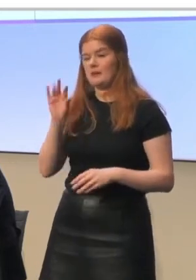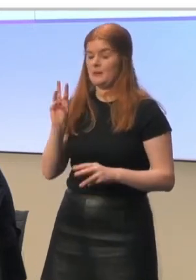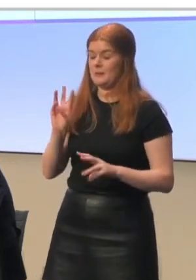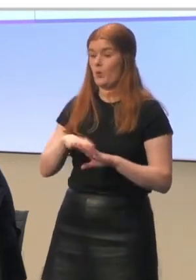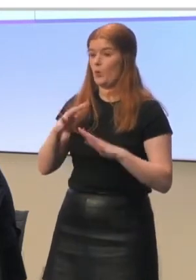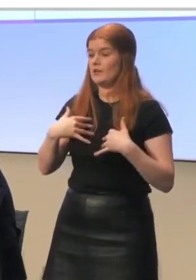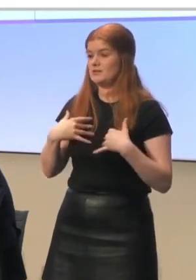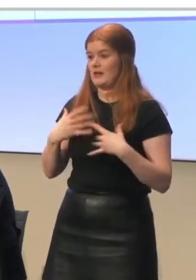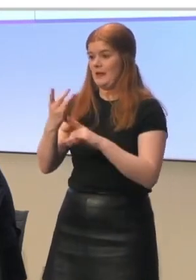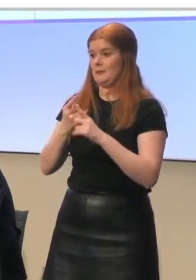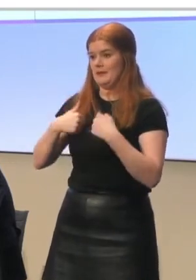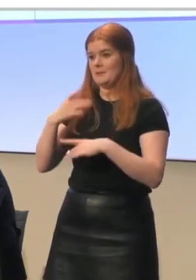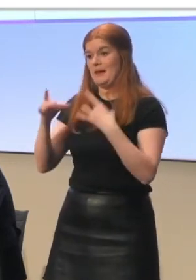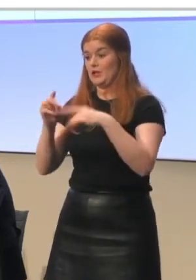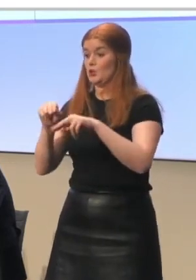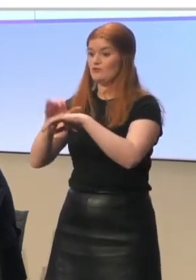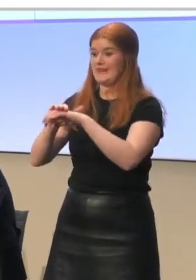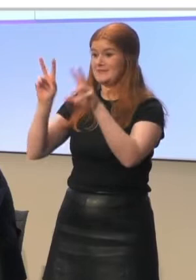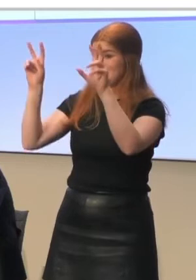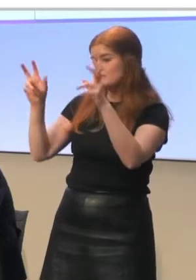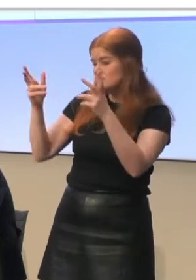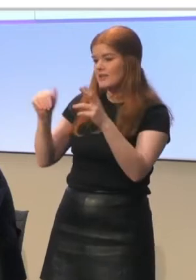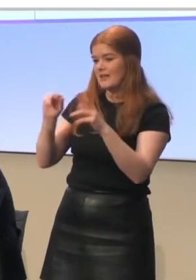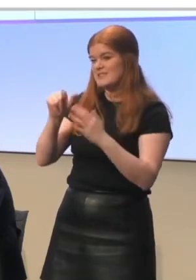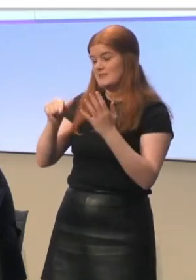in terms of helping me to make new friends, we see